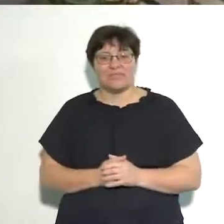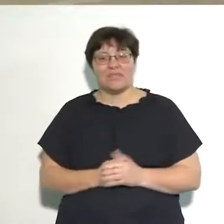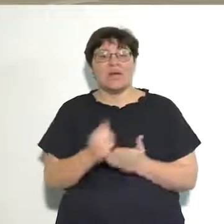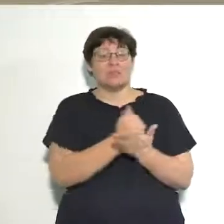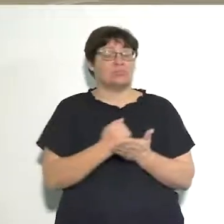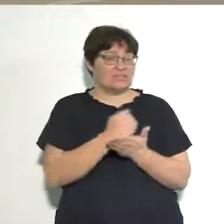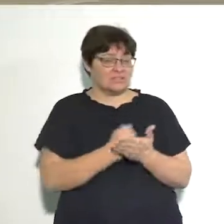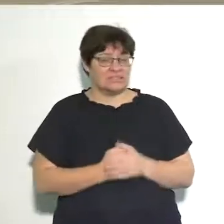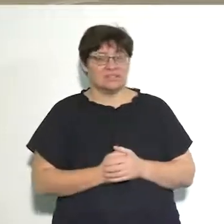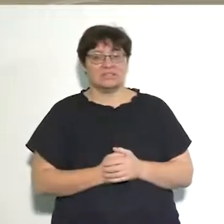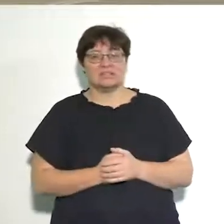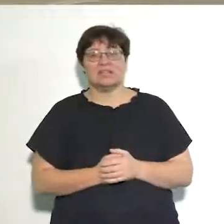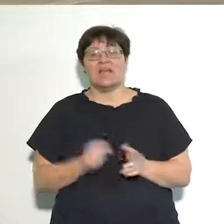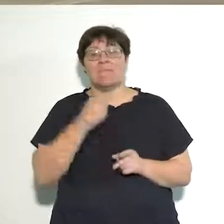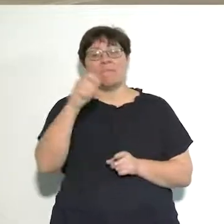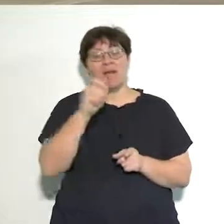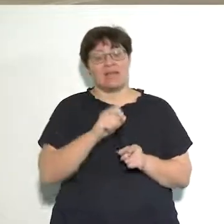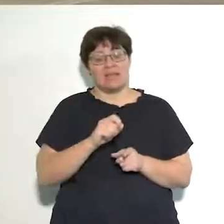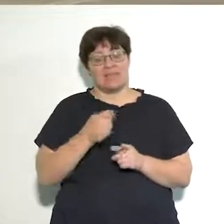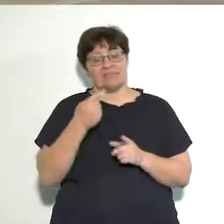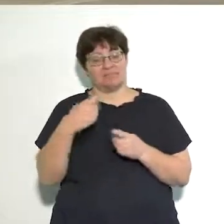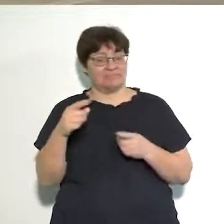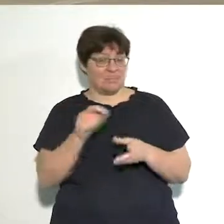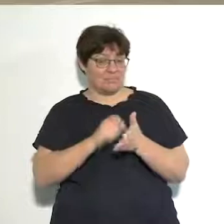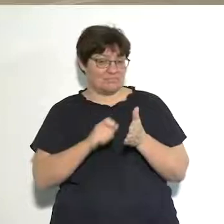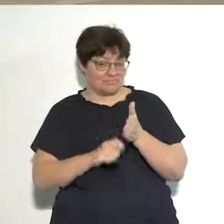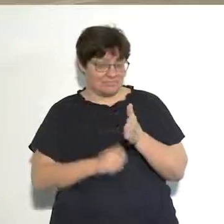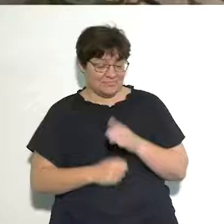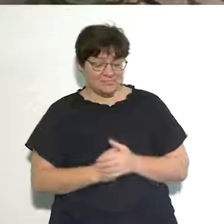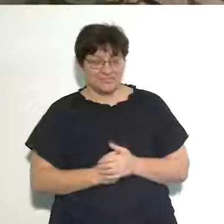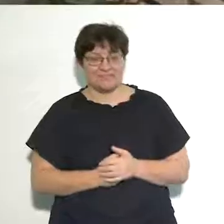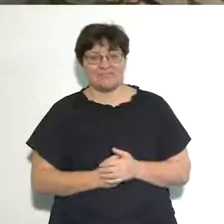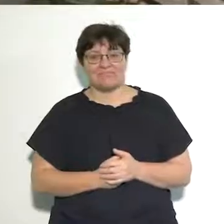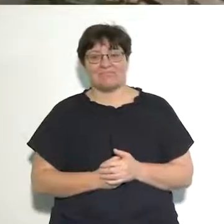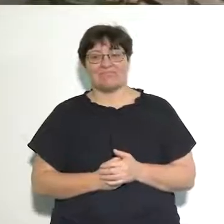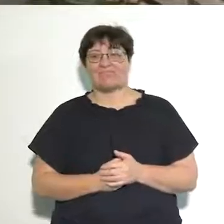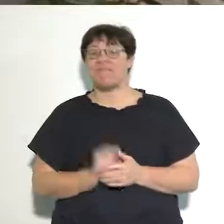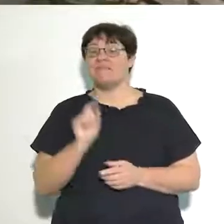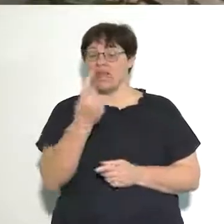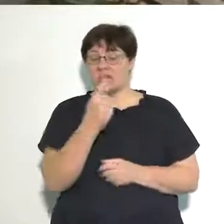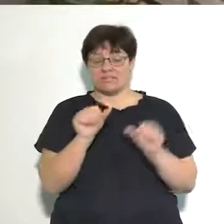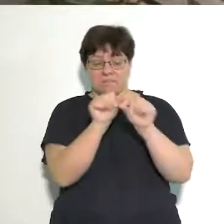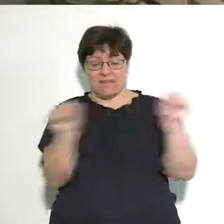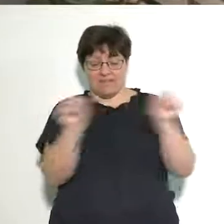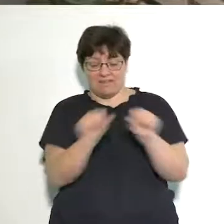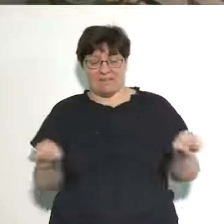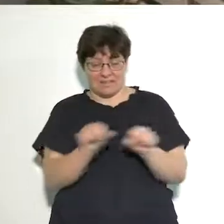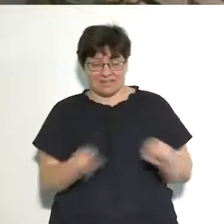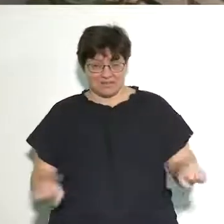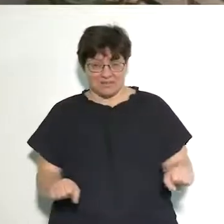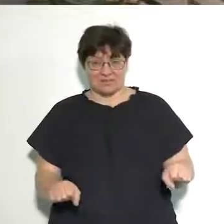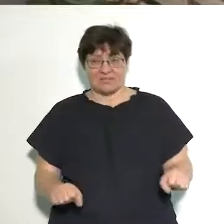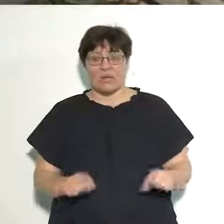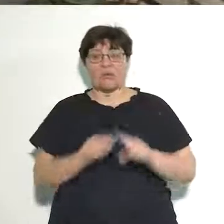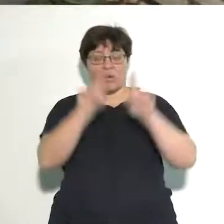You would need some Prit and a marking pen. Step one, you would need to use your masking tape